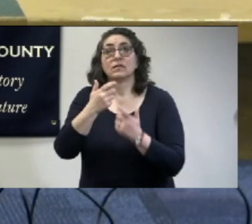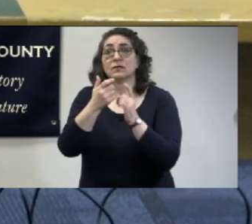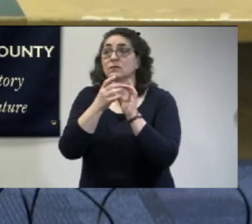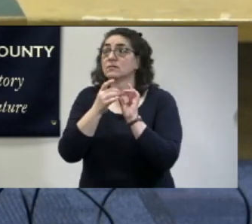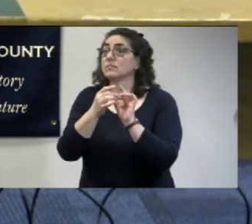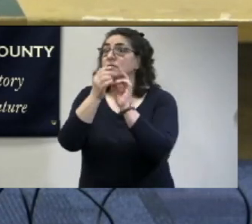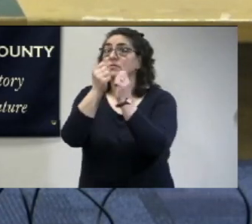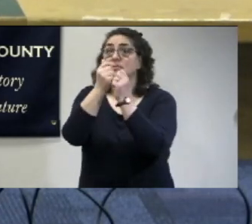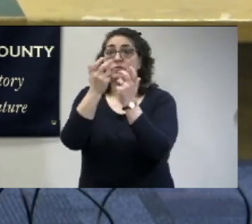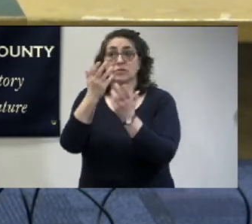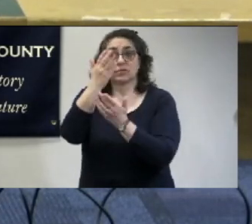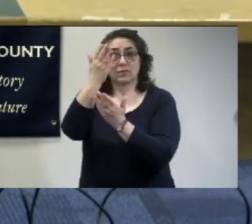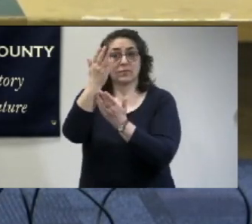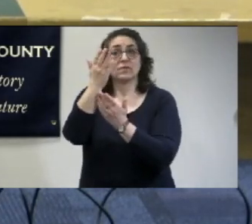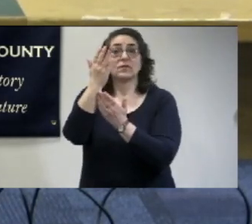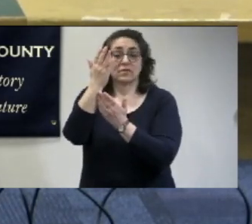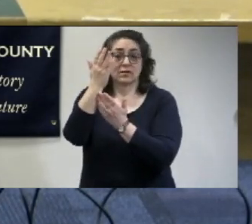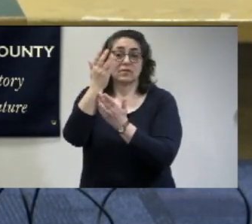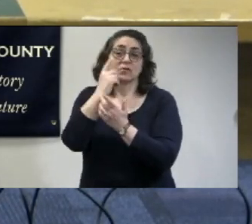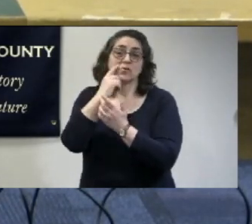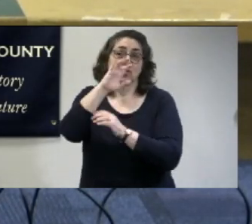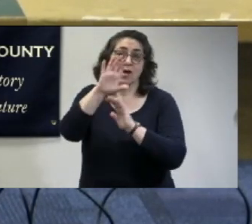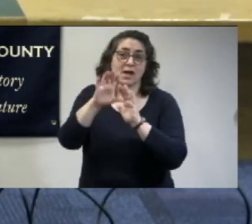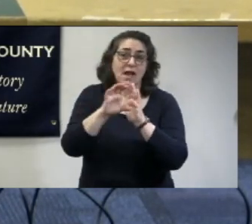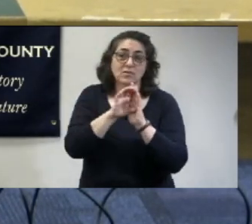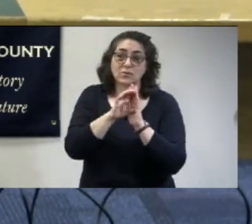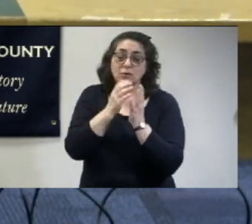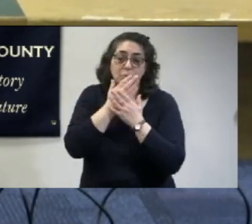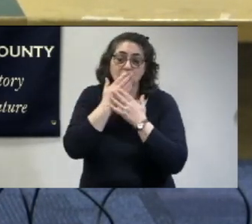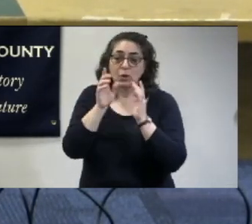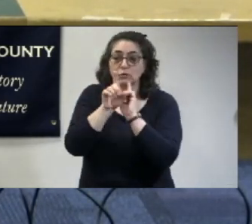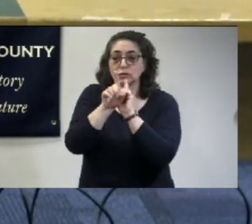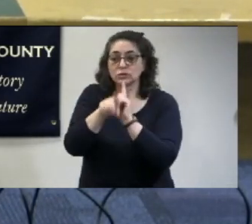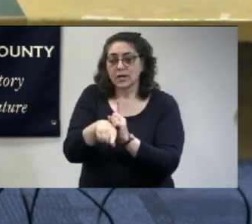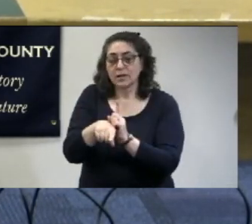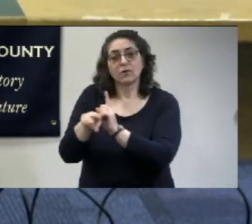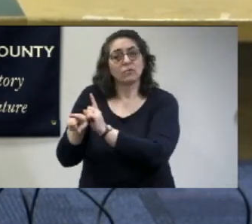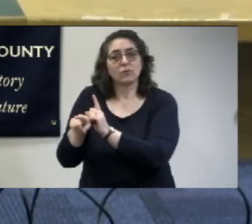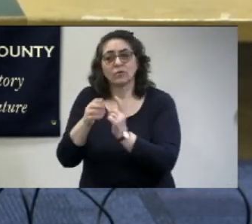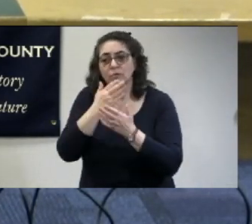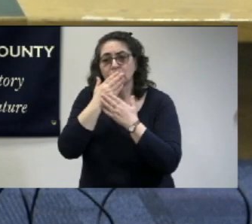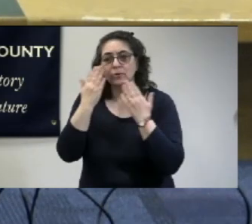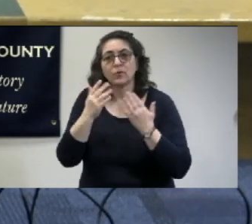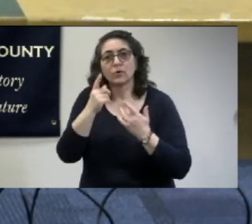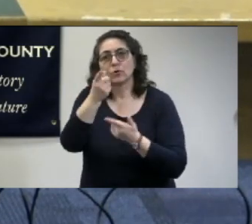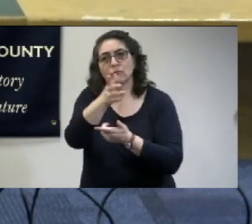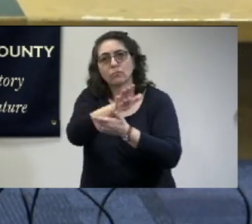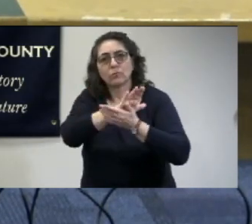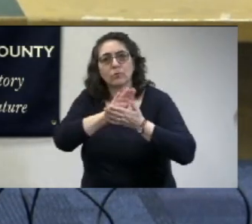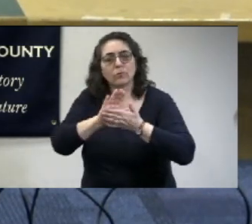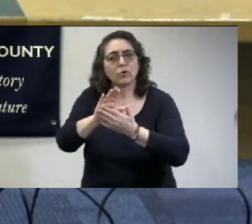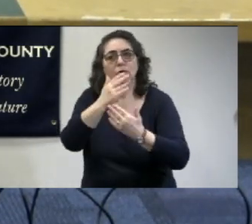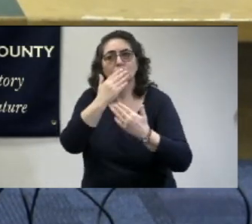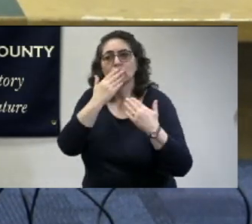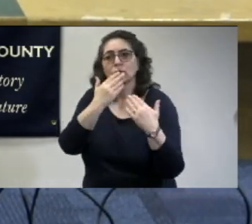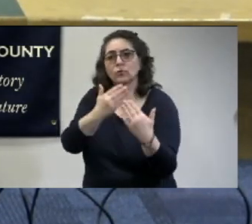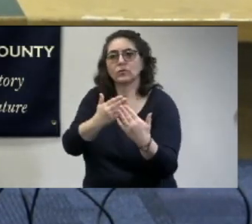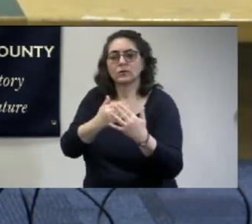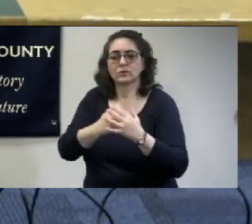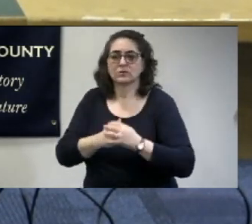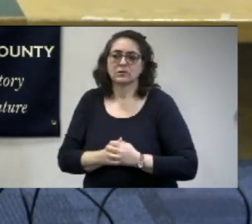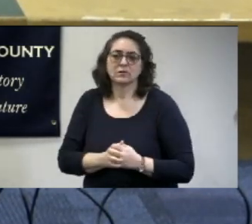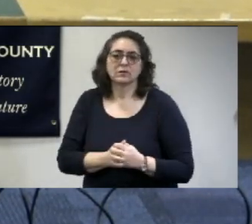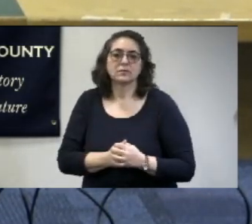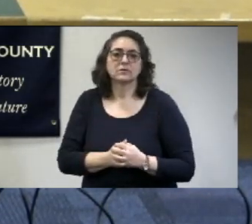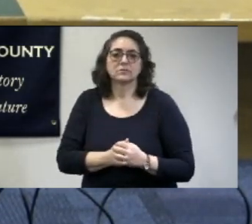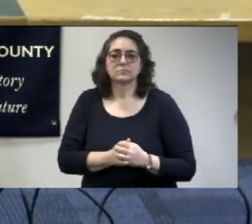darkness. Your character has no shadows, and you are pure and good. Yet